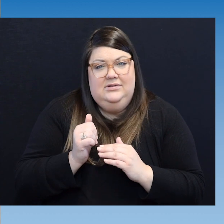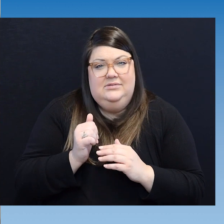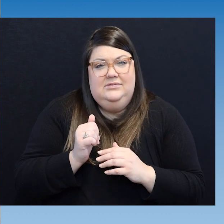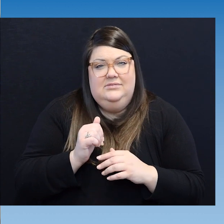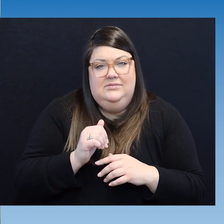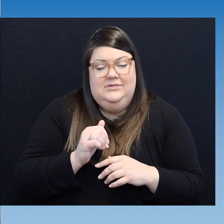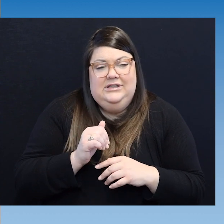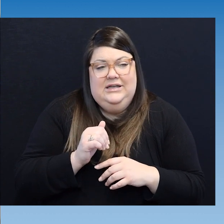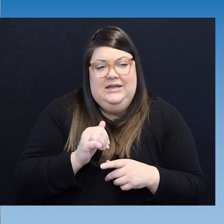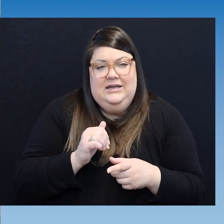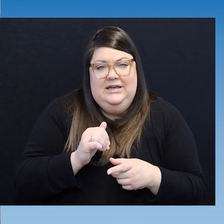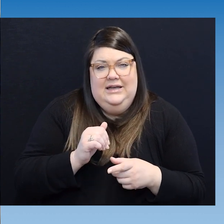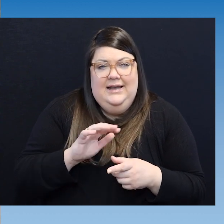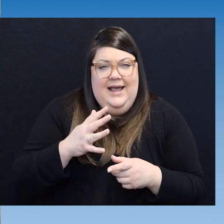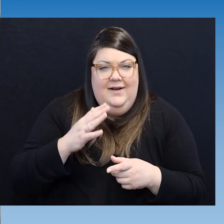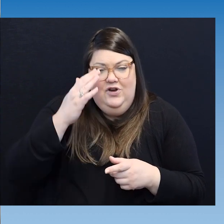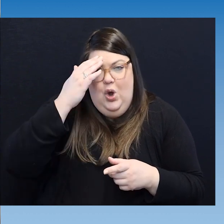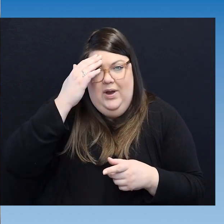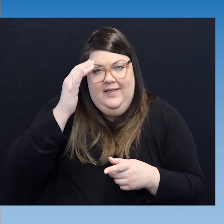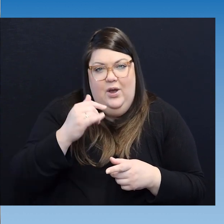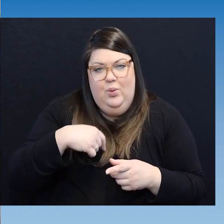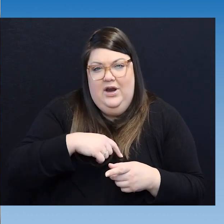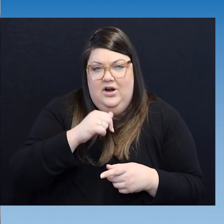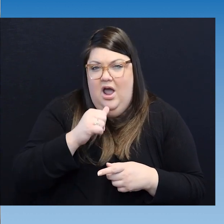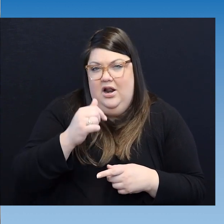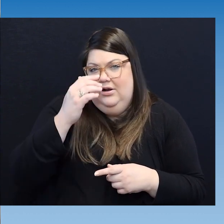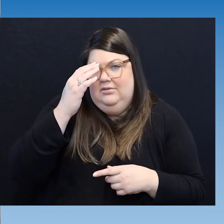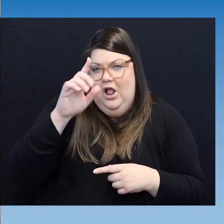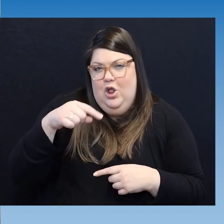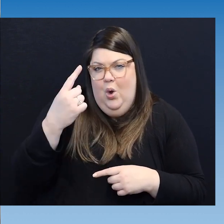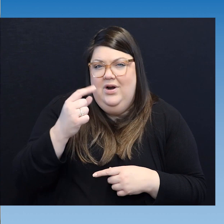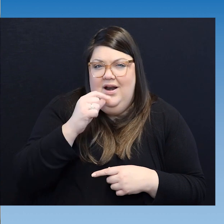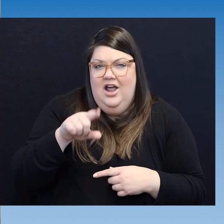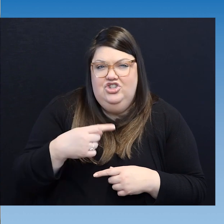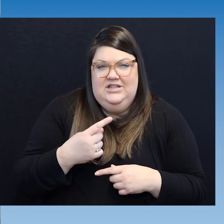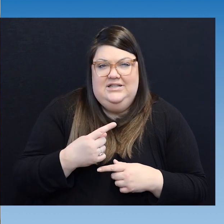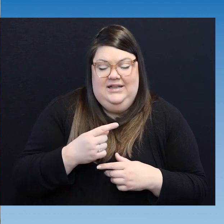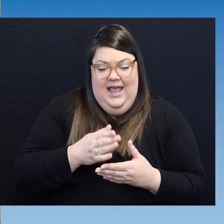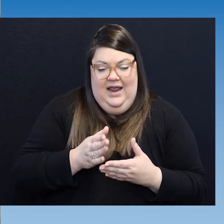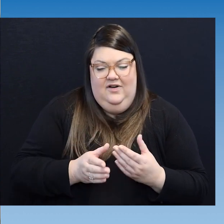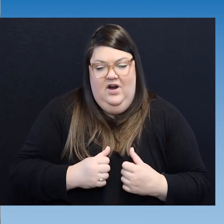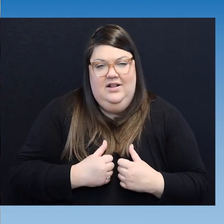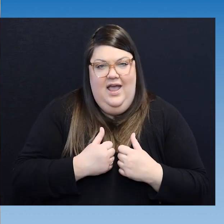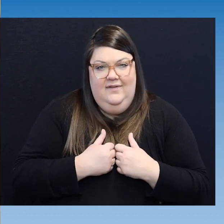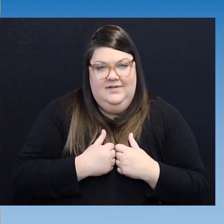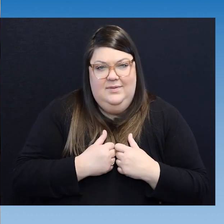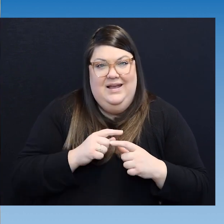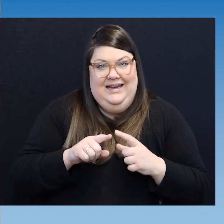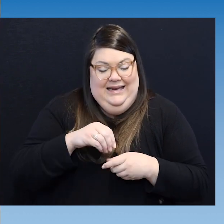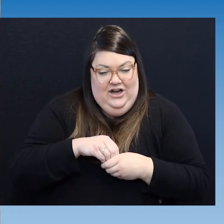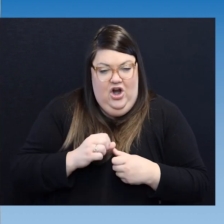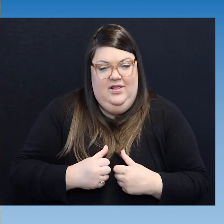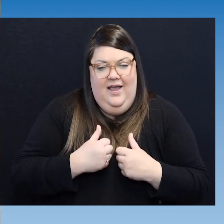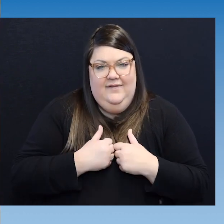of knowing that we're not alone, not just at the end of our life, but in our lives. Wow.